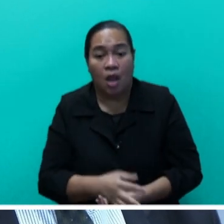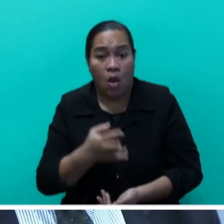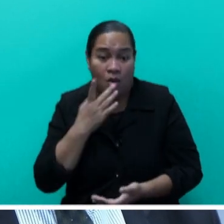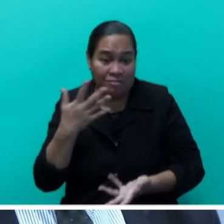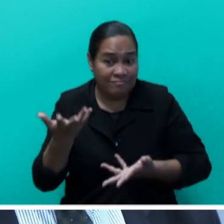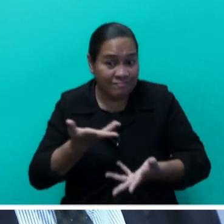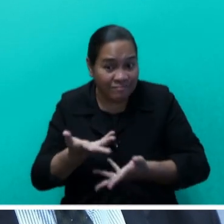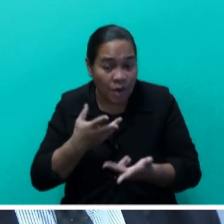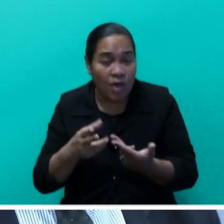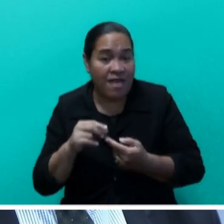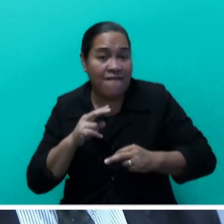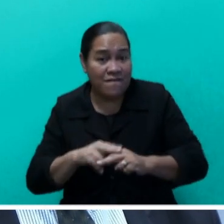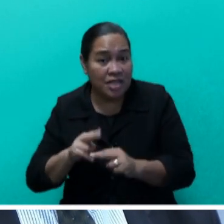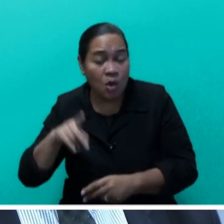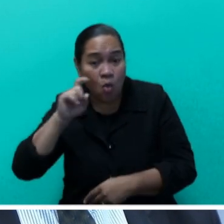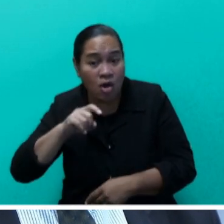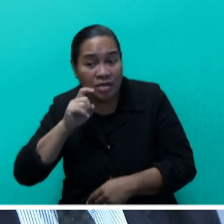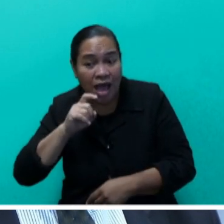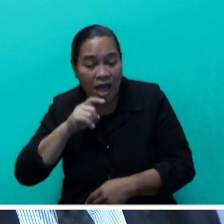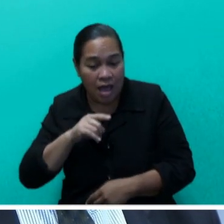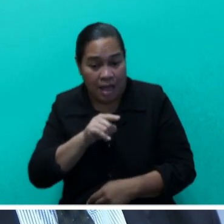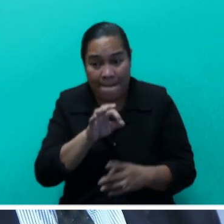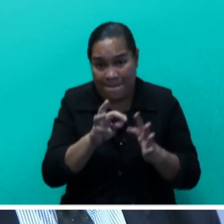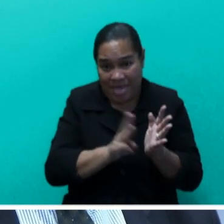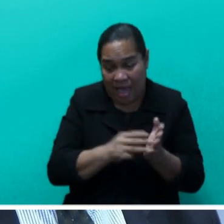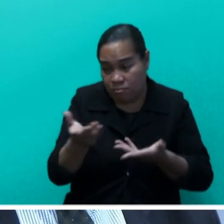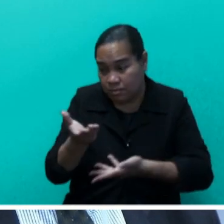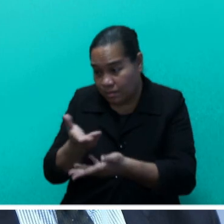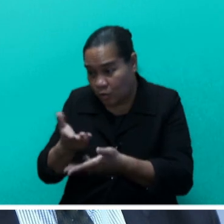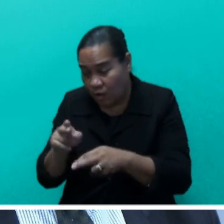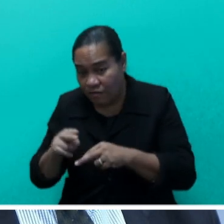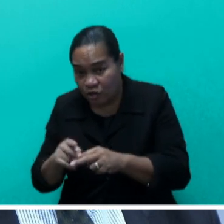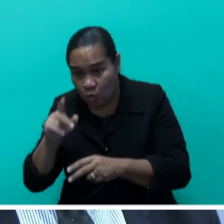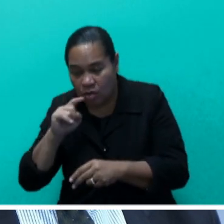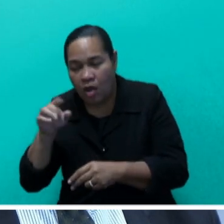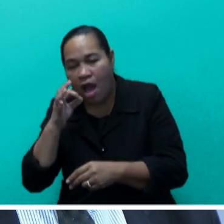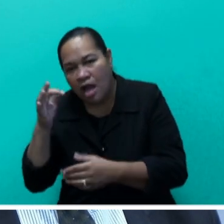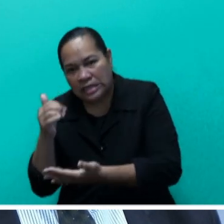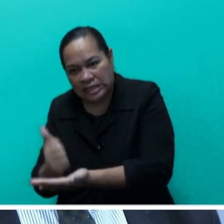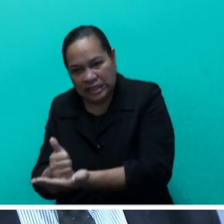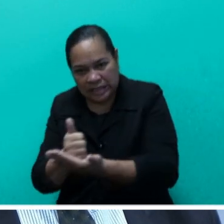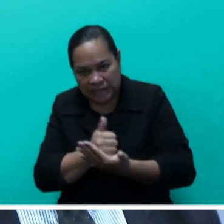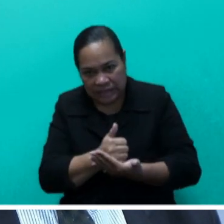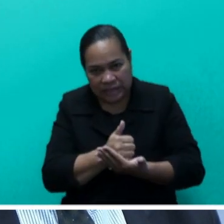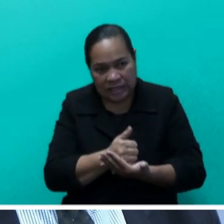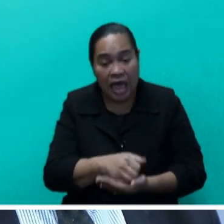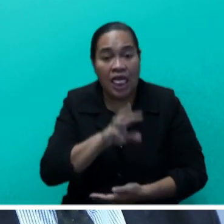Water, through the Office of the Prime Minister, he arranged to assist with a sponsorship